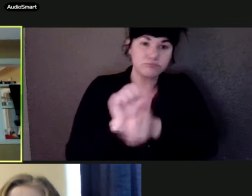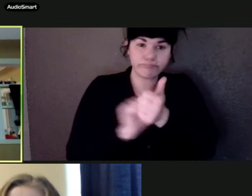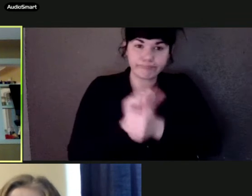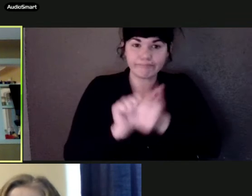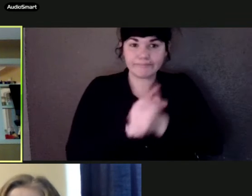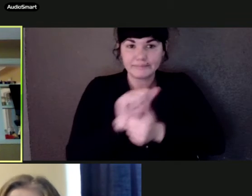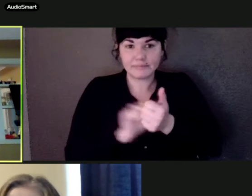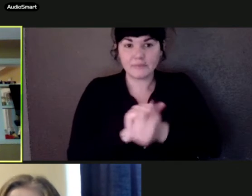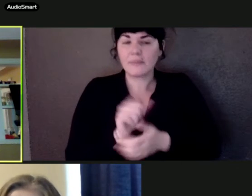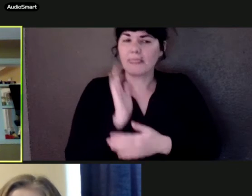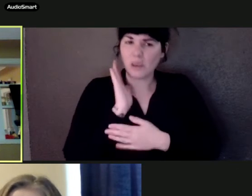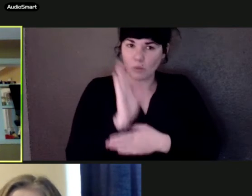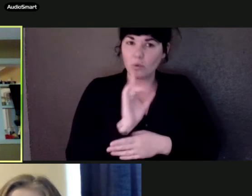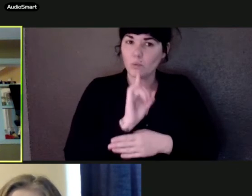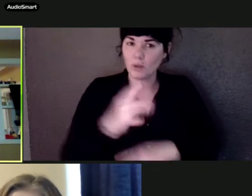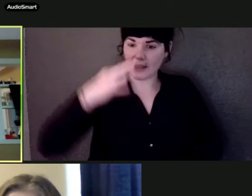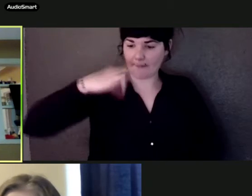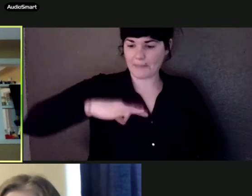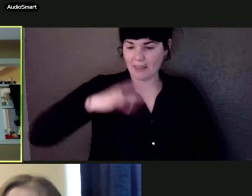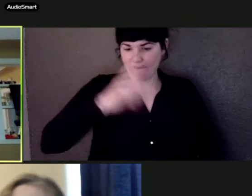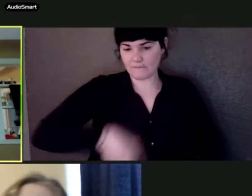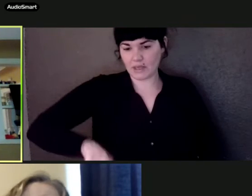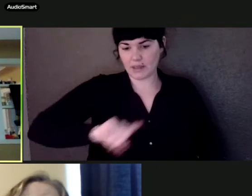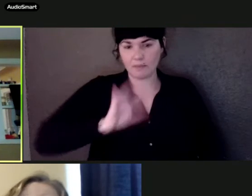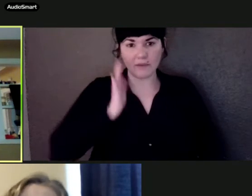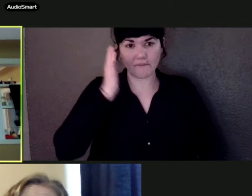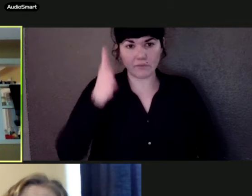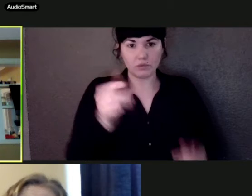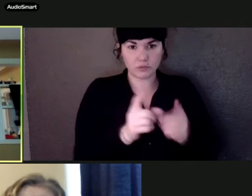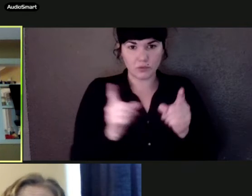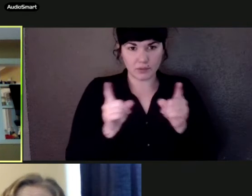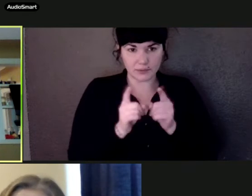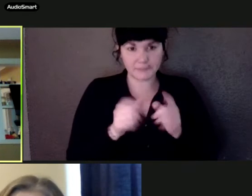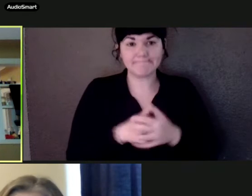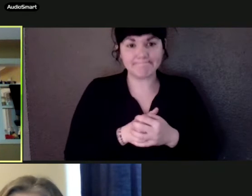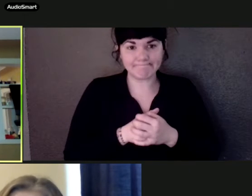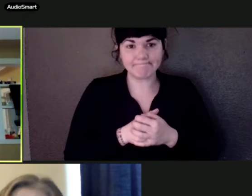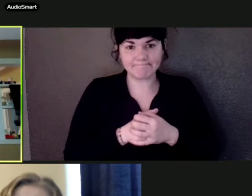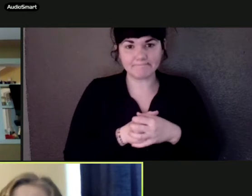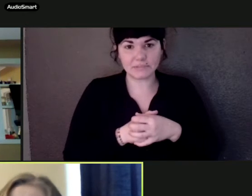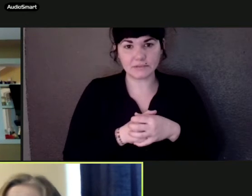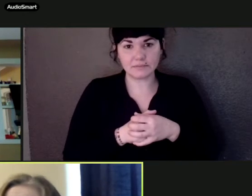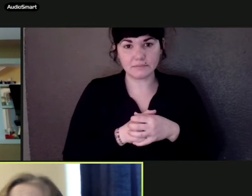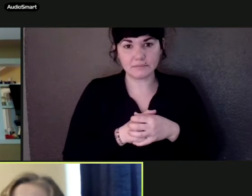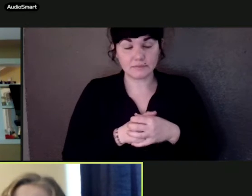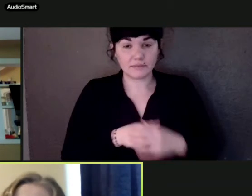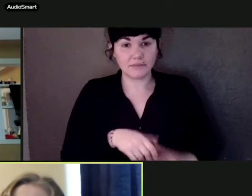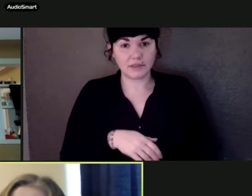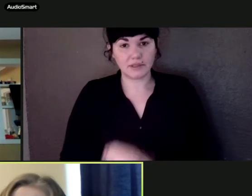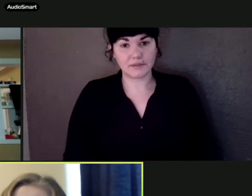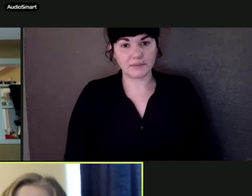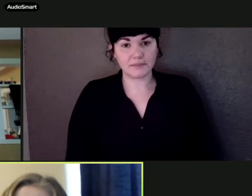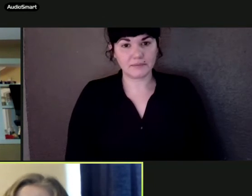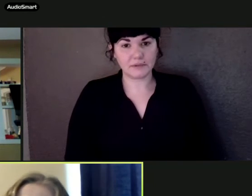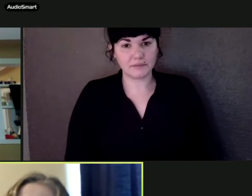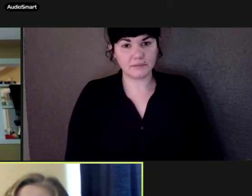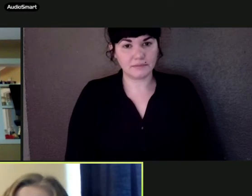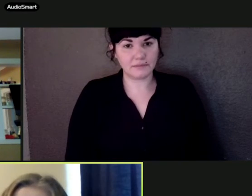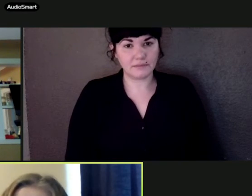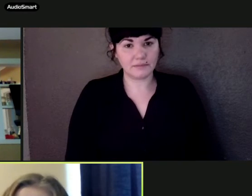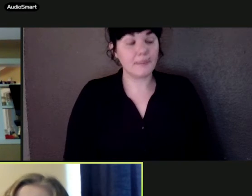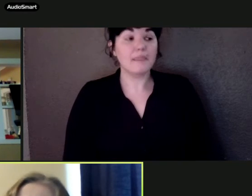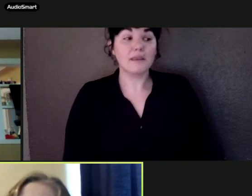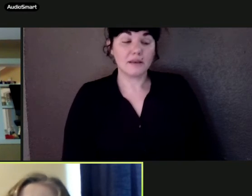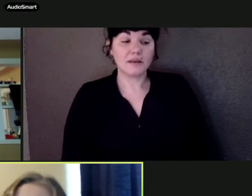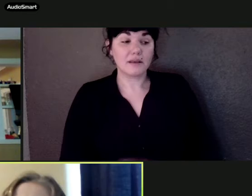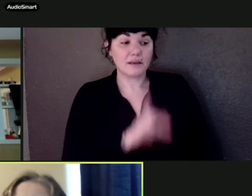good habits moving forward. I will say masks have been a lifesaver for my son who loves to put